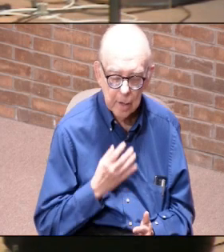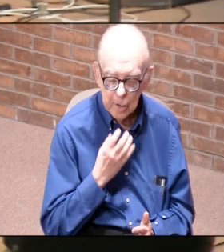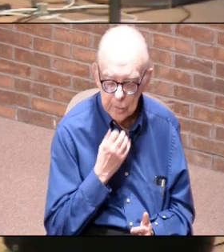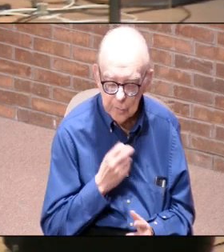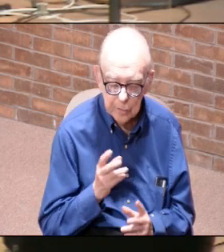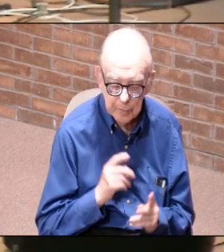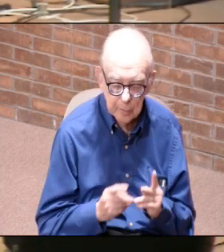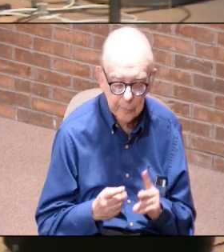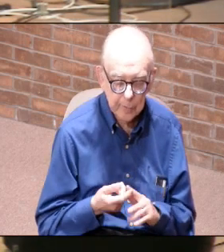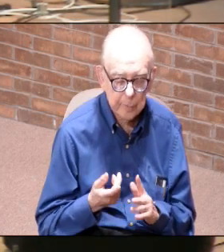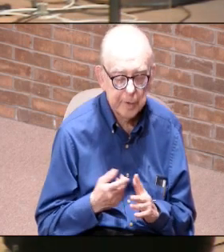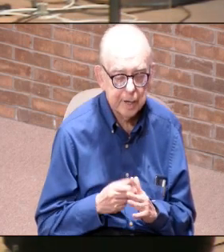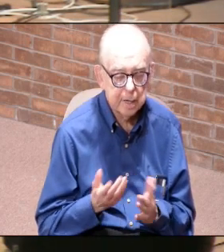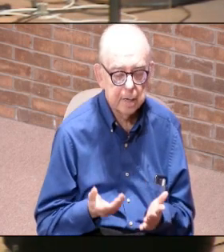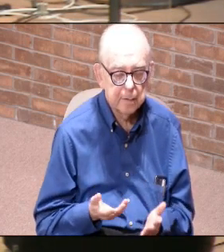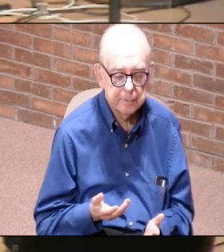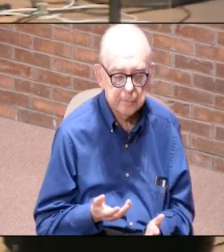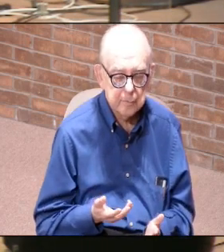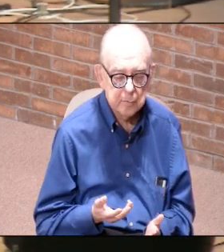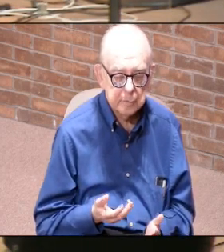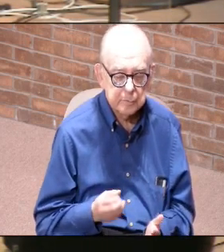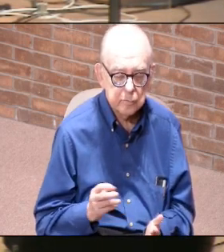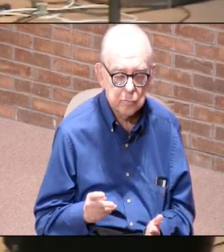beginning. Okay?